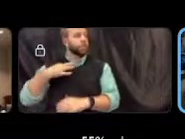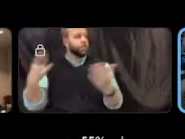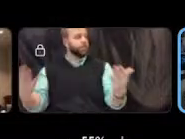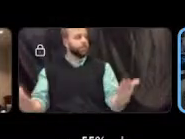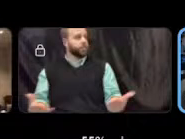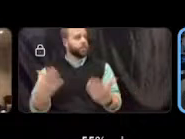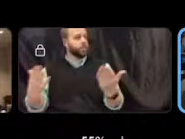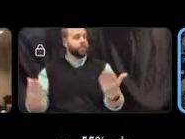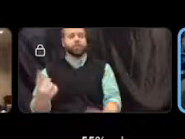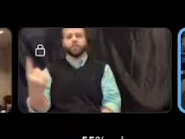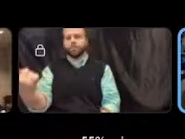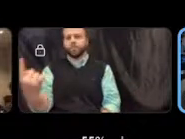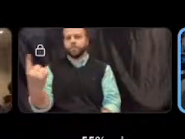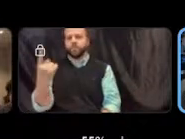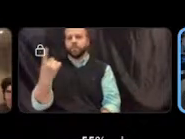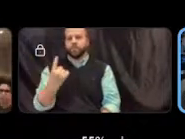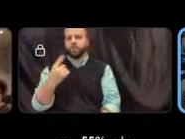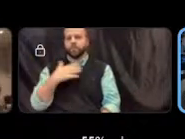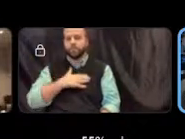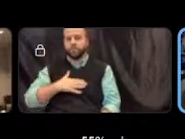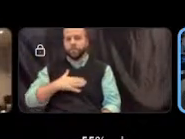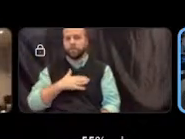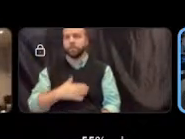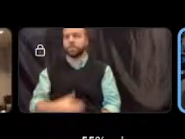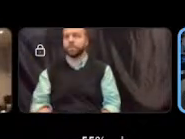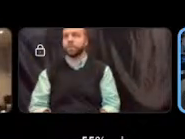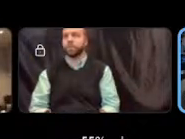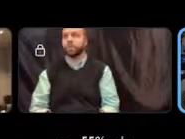Approach the podium and identify yourself.